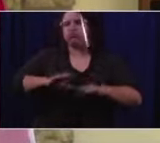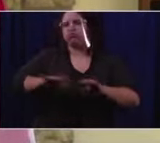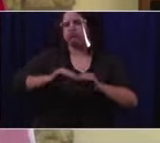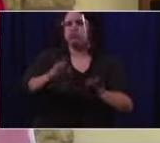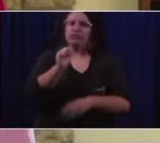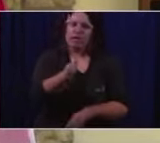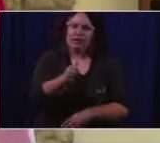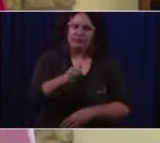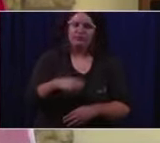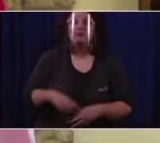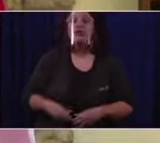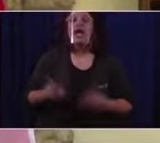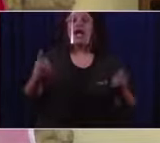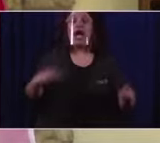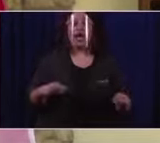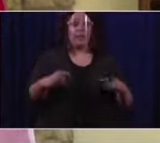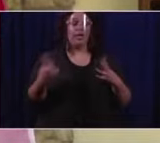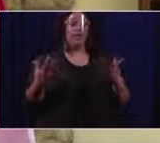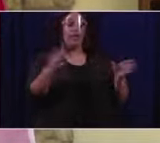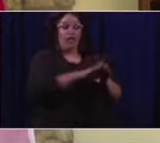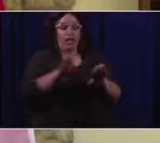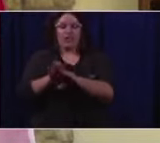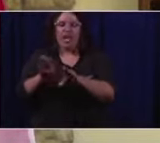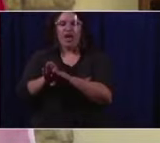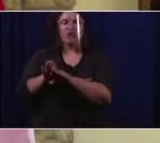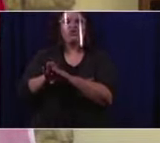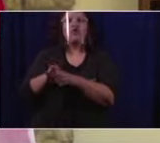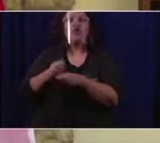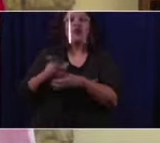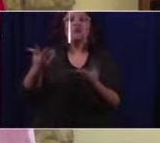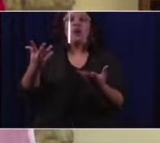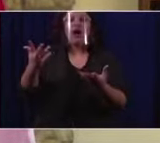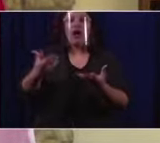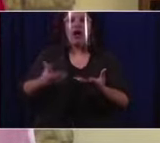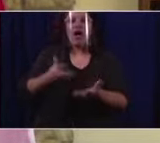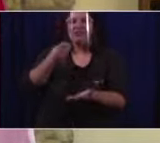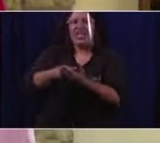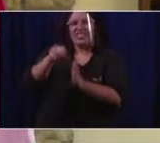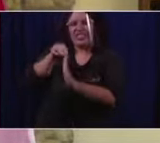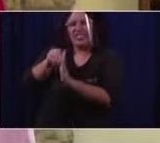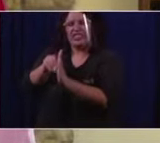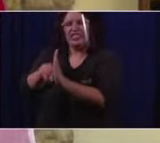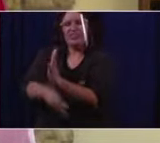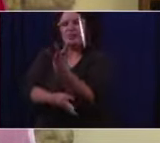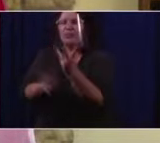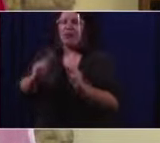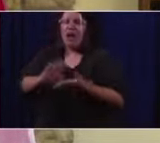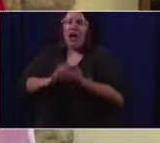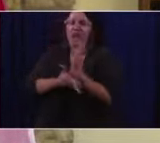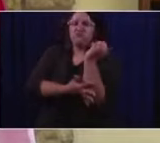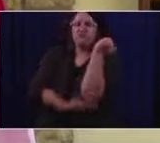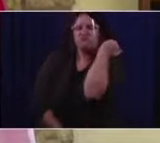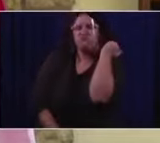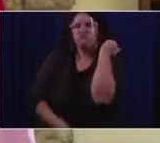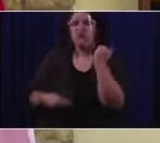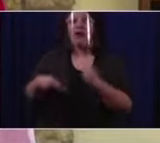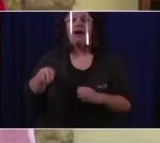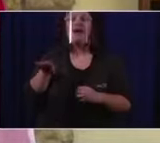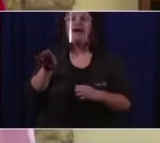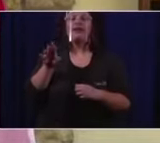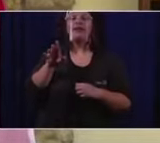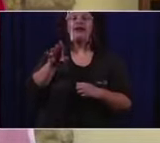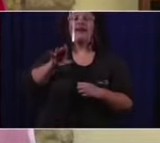Lockdowns cause mass poverty, and the benefits of normal education outweigh risks, according to the World Health Organization. 85% of those who